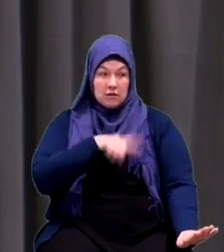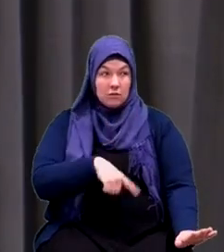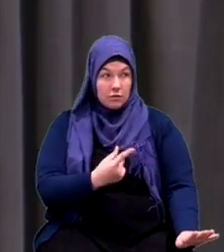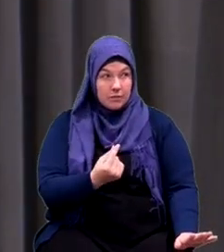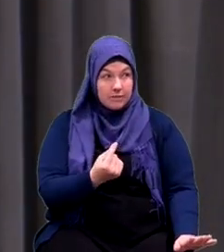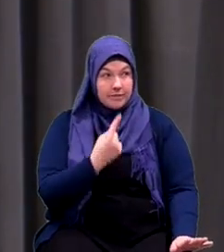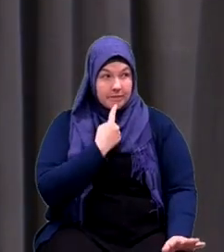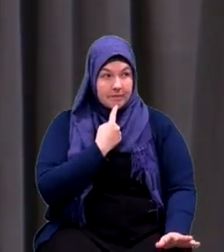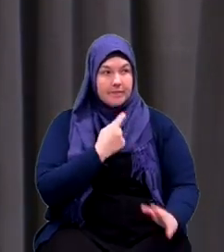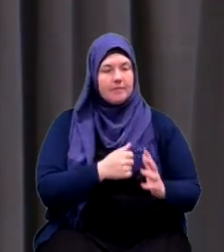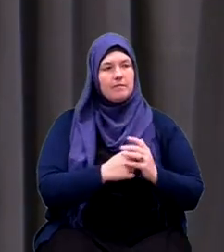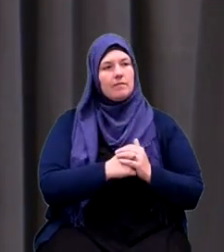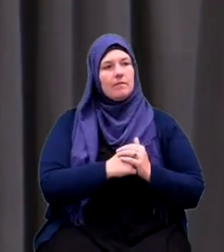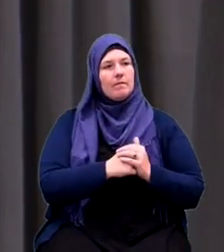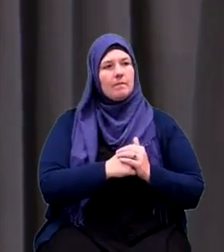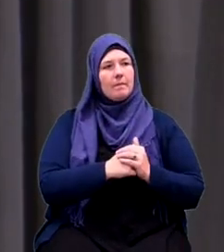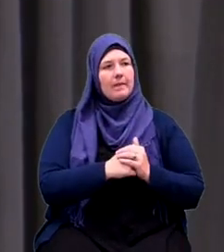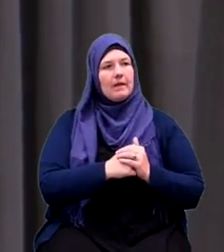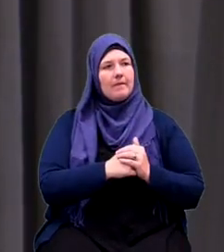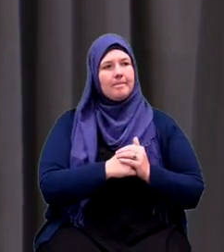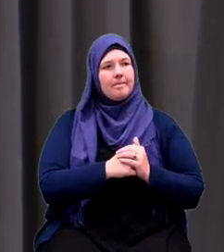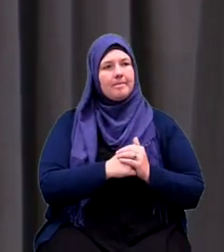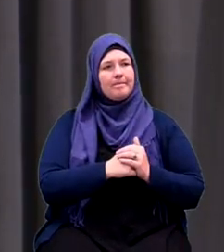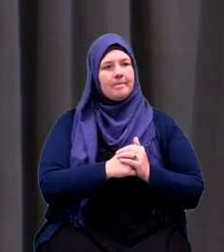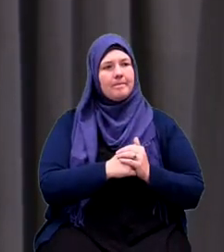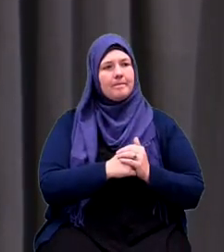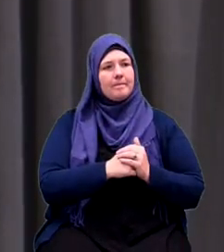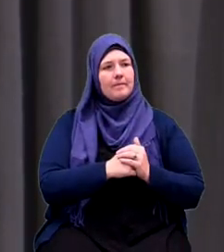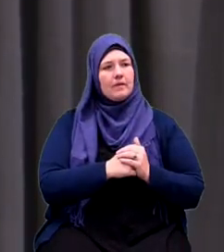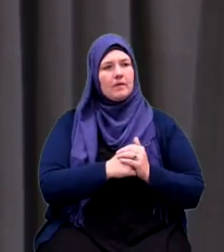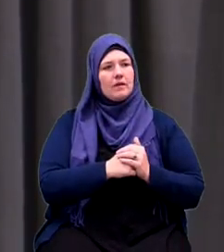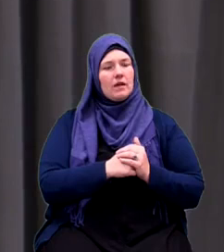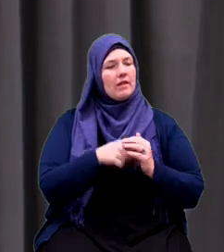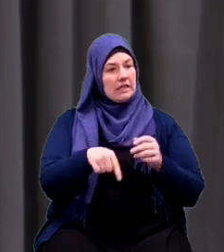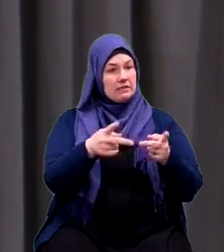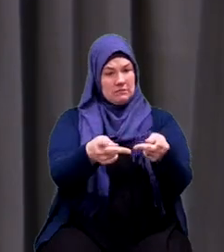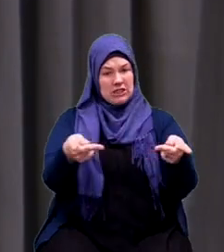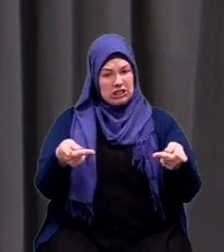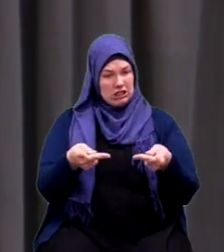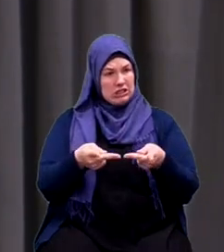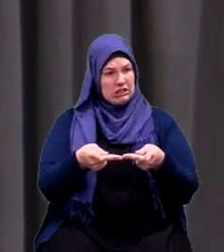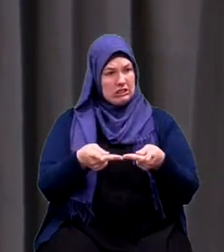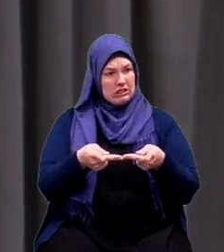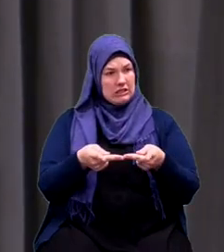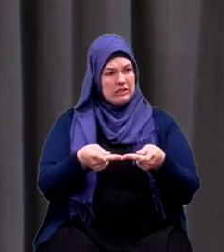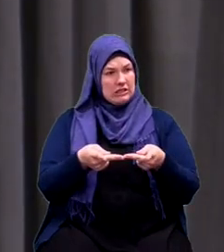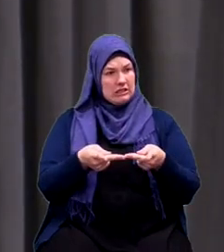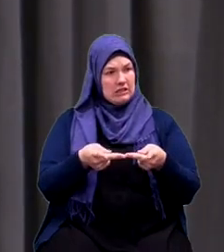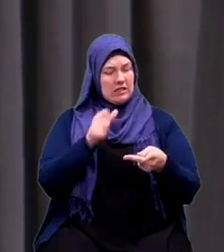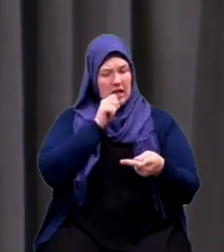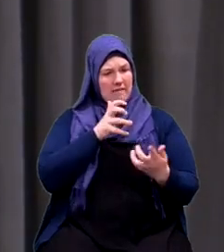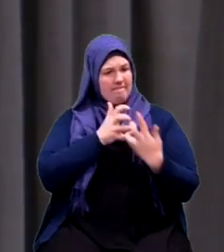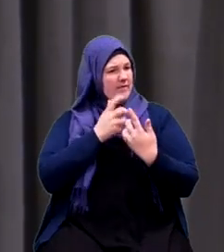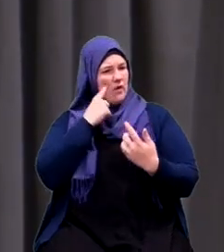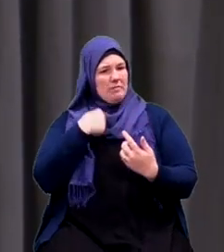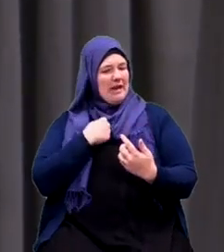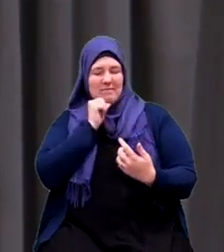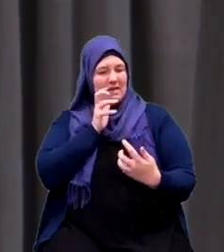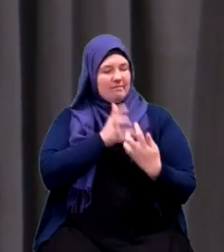He said, this position is not cut for me, and I'm not cut for this position.